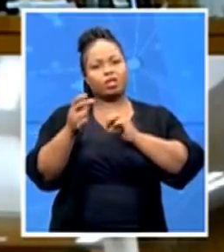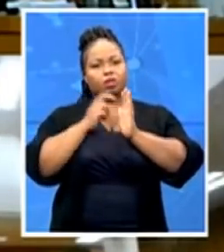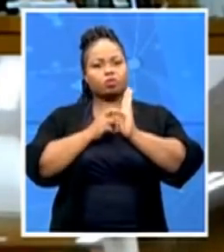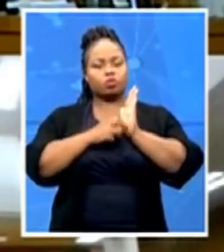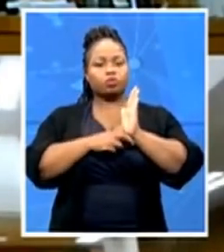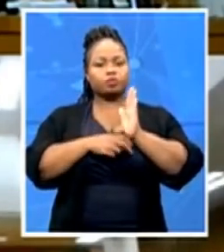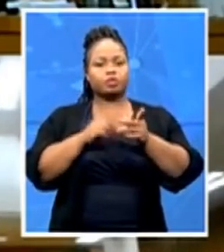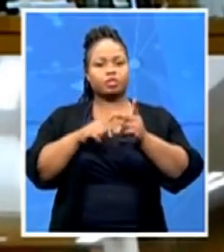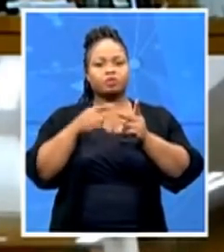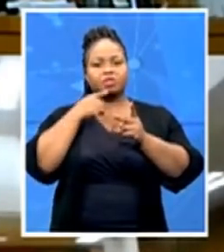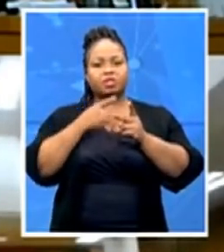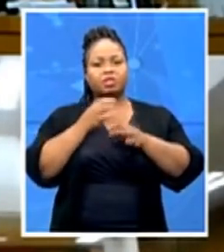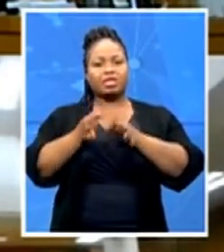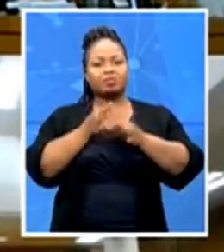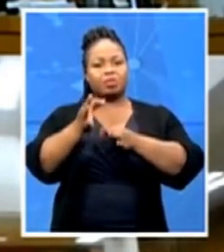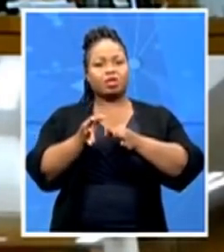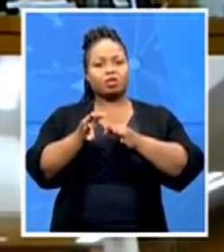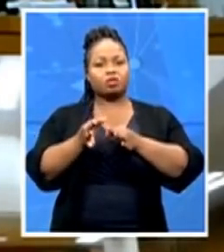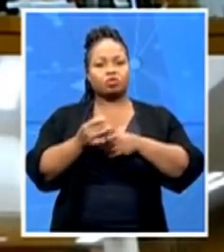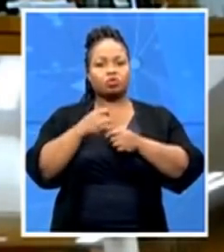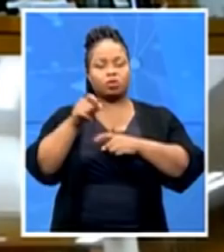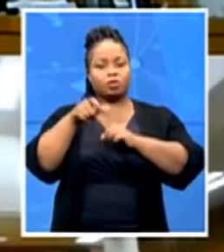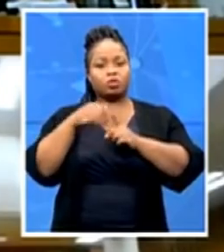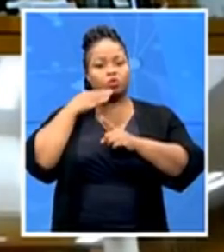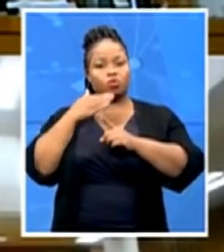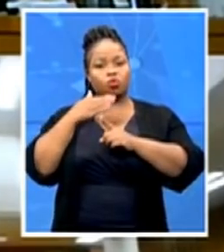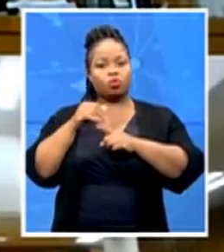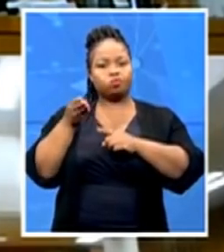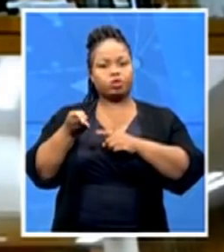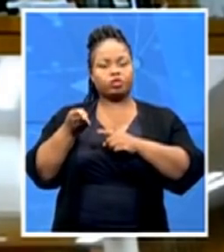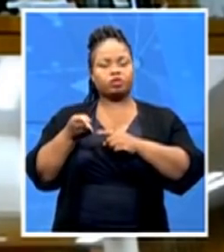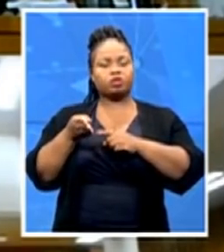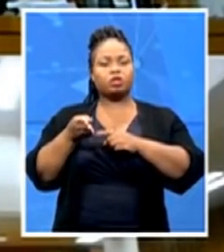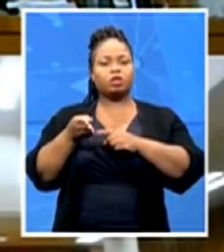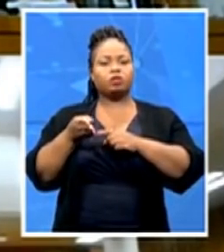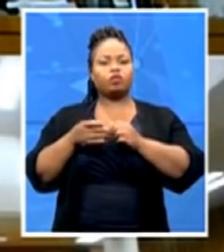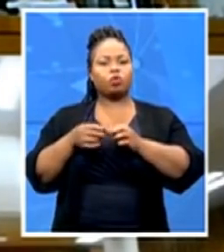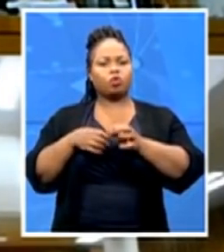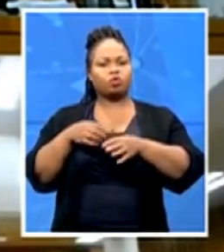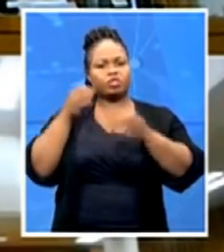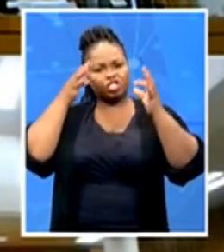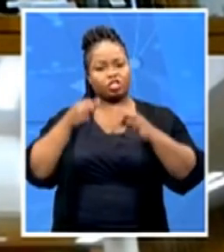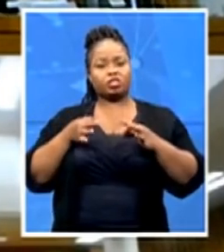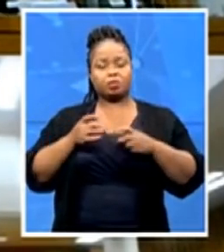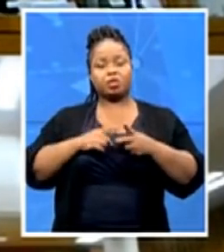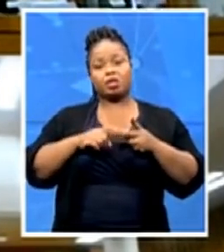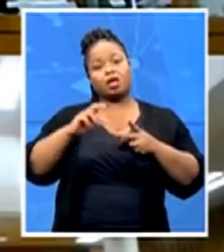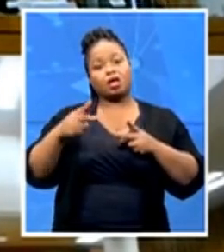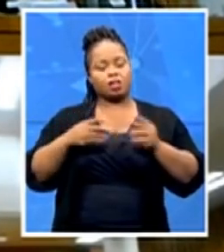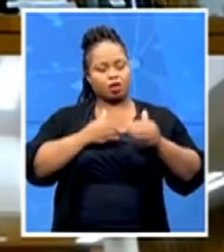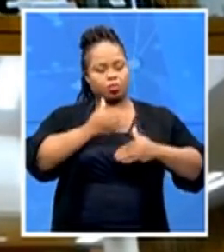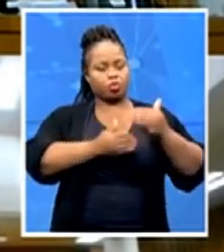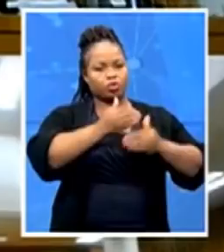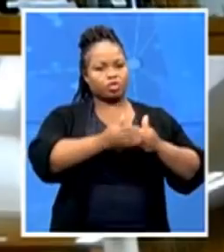office bearer for the decisions or resolutions. Nor does procedural rationality or any other constitutional rule